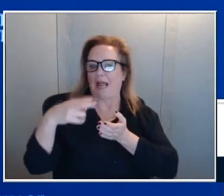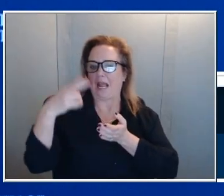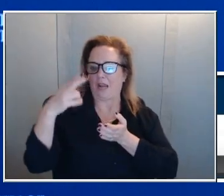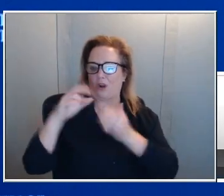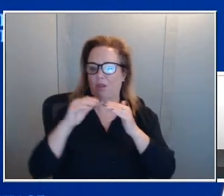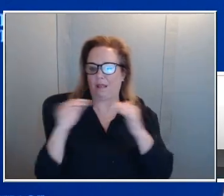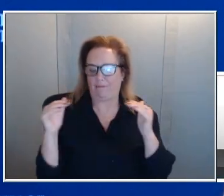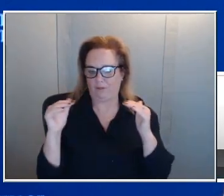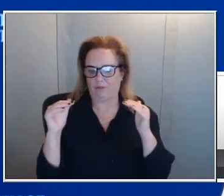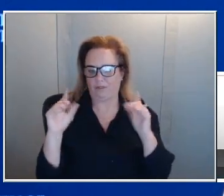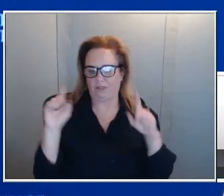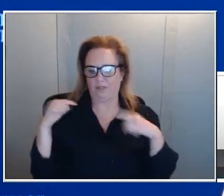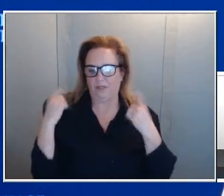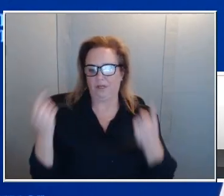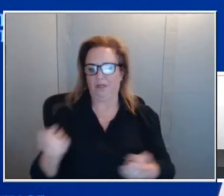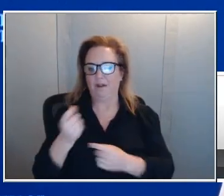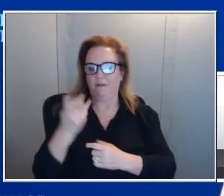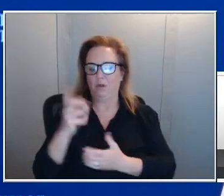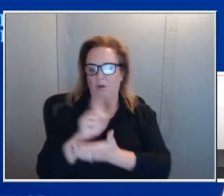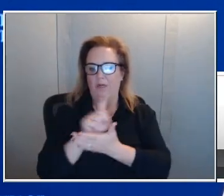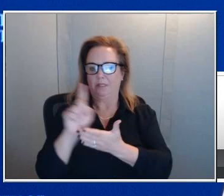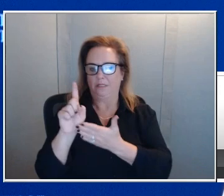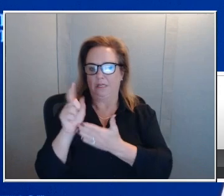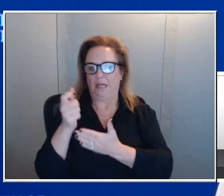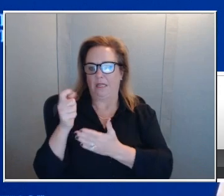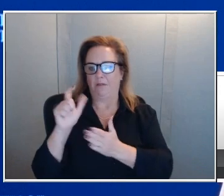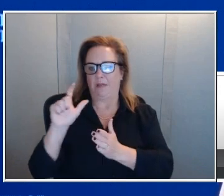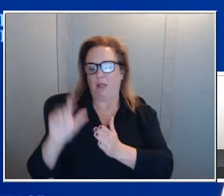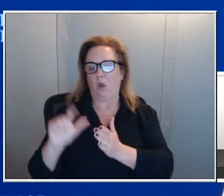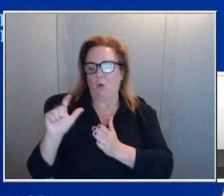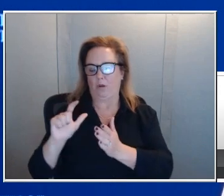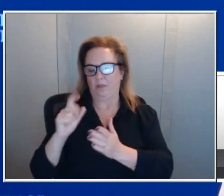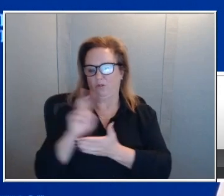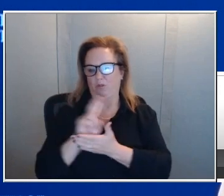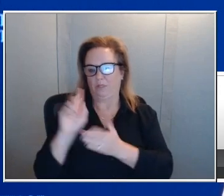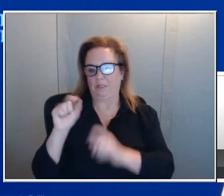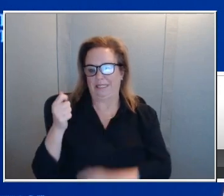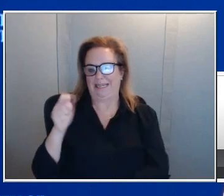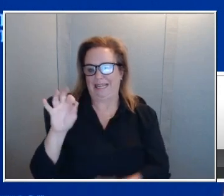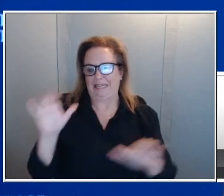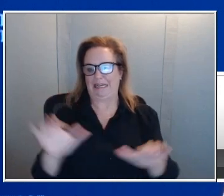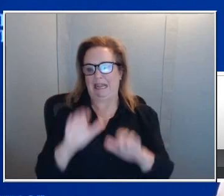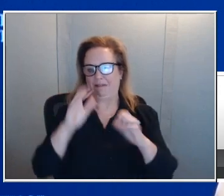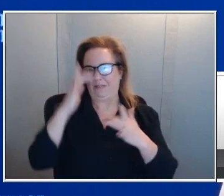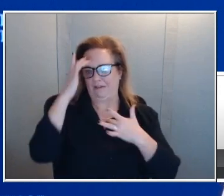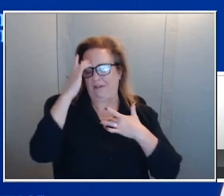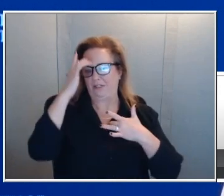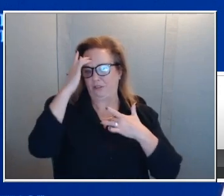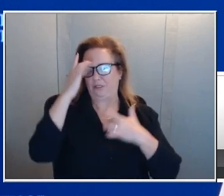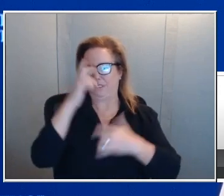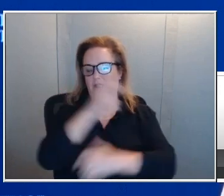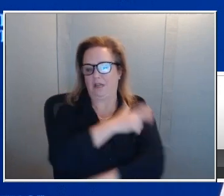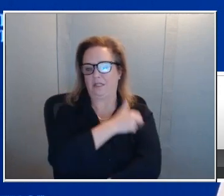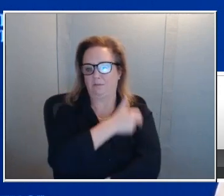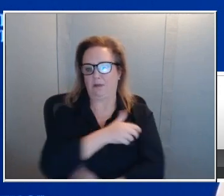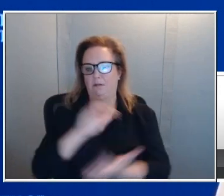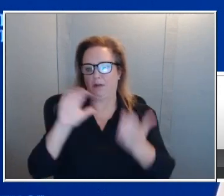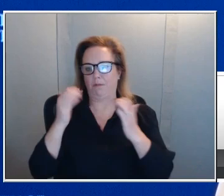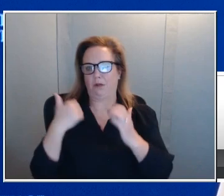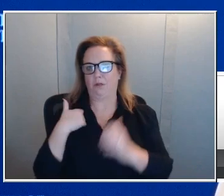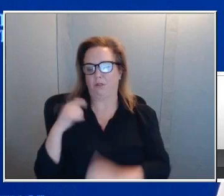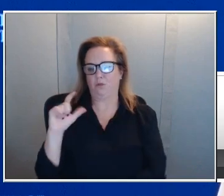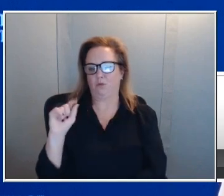levels in the past few weeks, although just a little bit lower than the last 2 weeks. You have 19 active infections in the hospital, down from, I think, 20